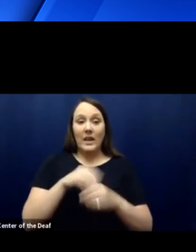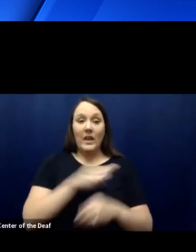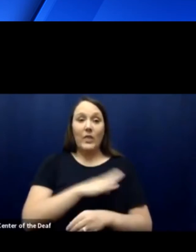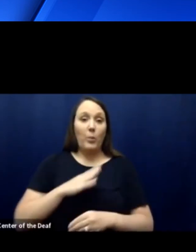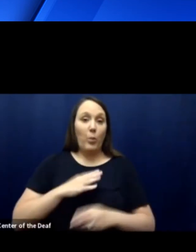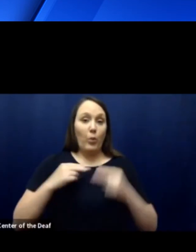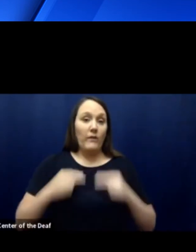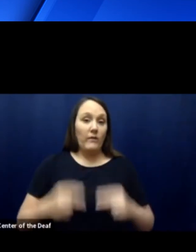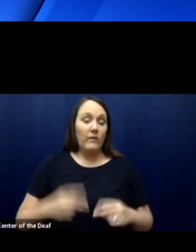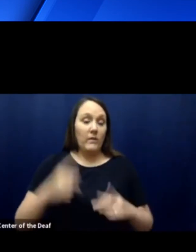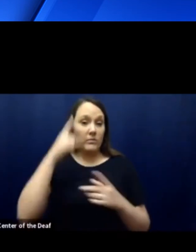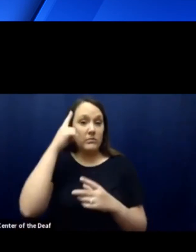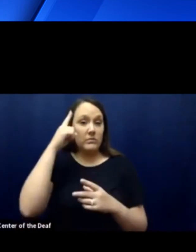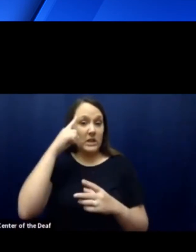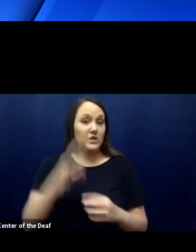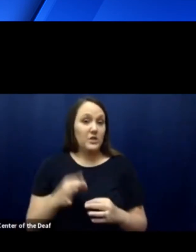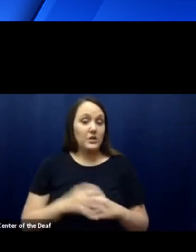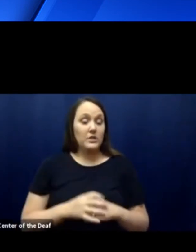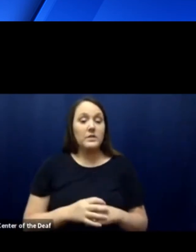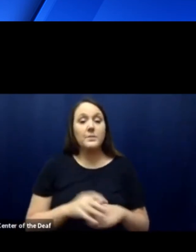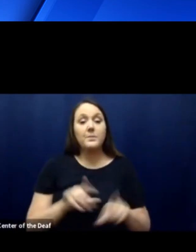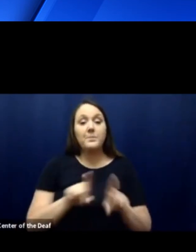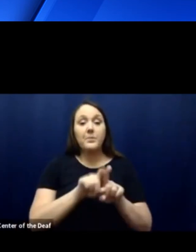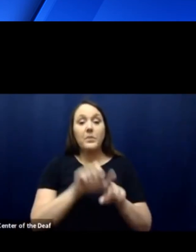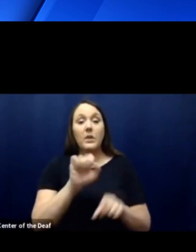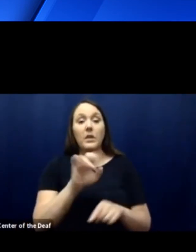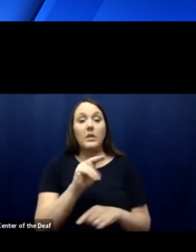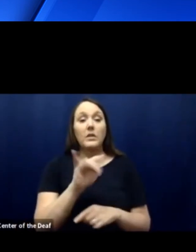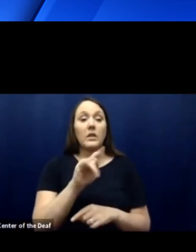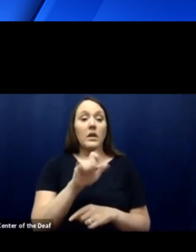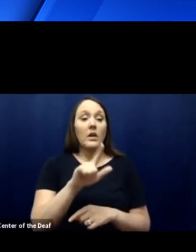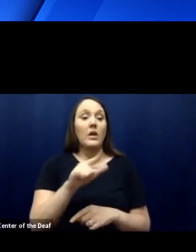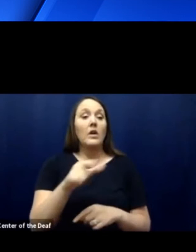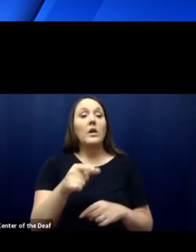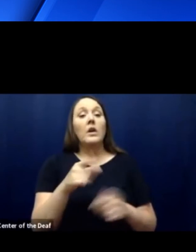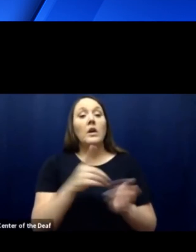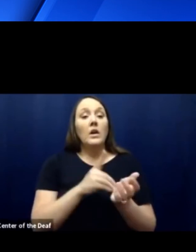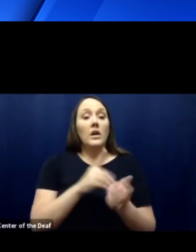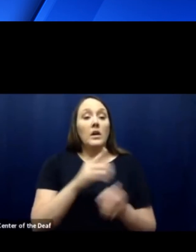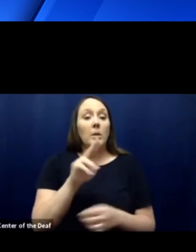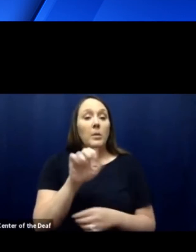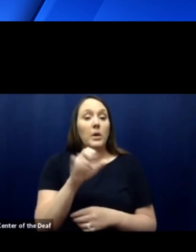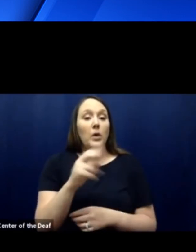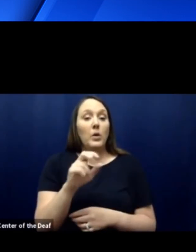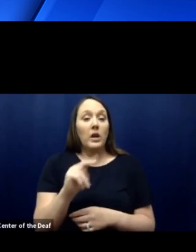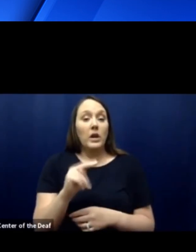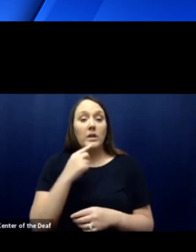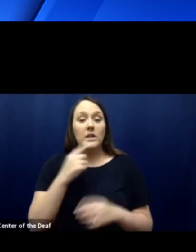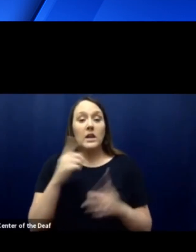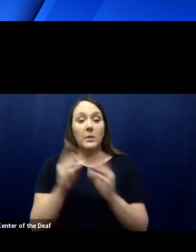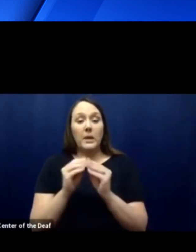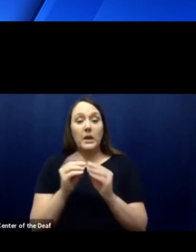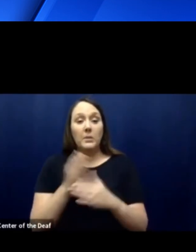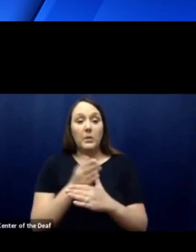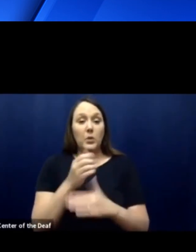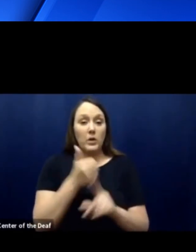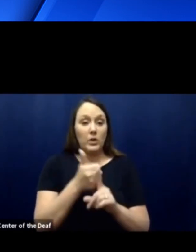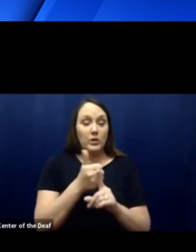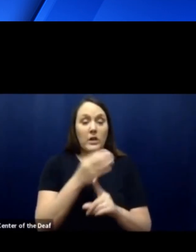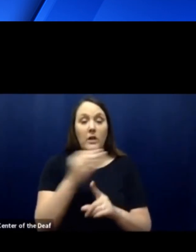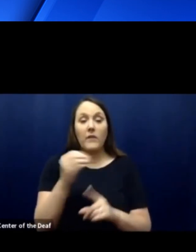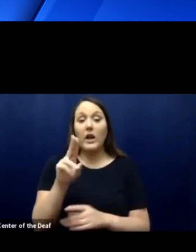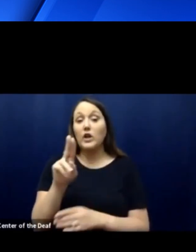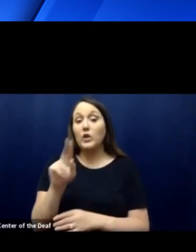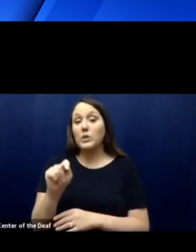decisions. Also from Vincent with the Sentinel, Dr. Buchanan mentioned that there was a meeting between herself and the UT Chancellor Plowman earlier